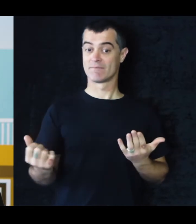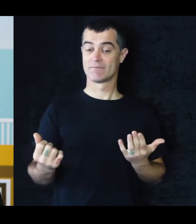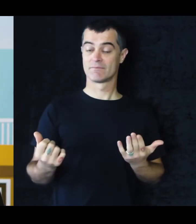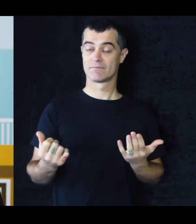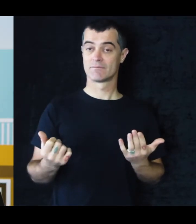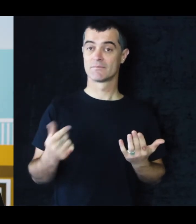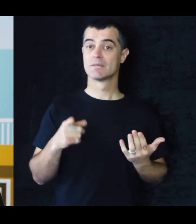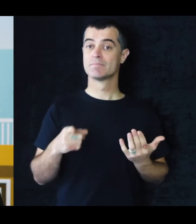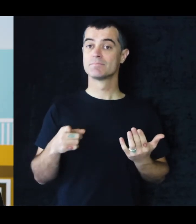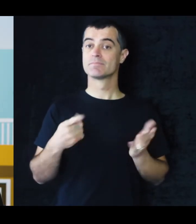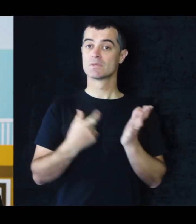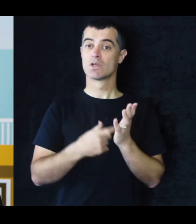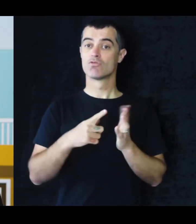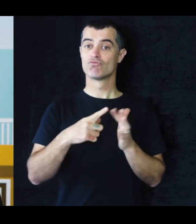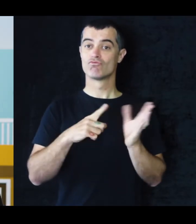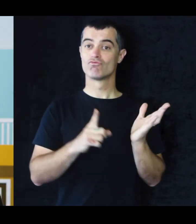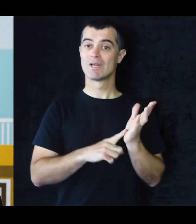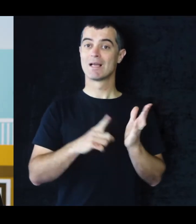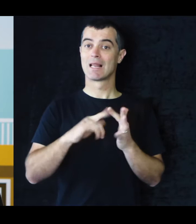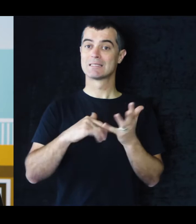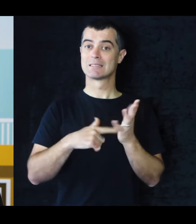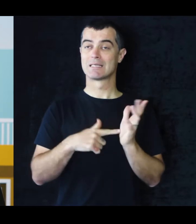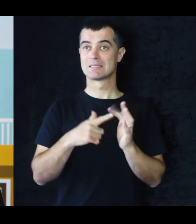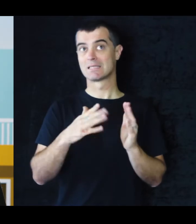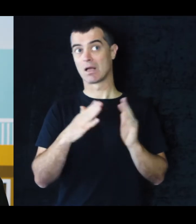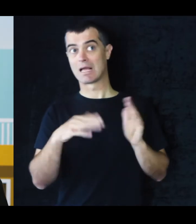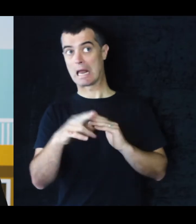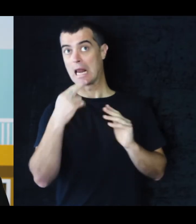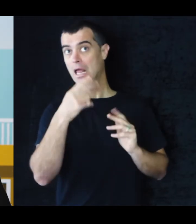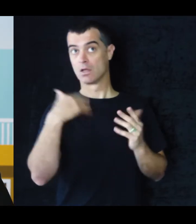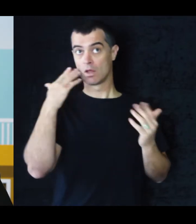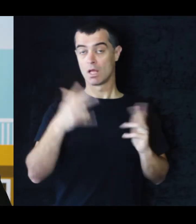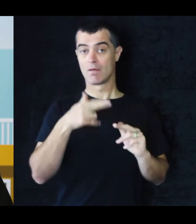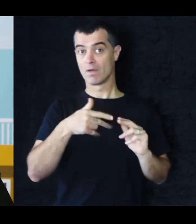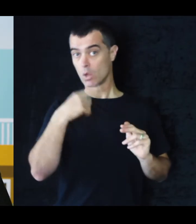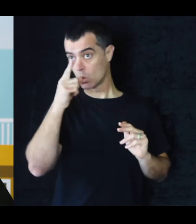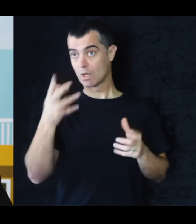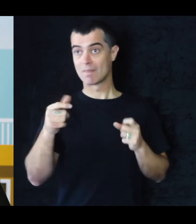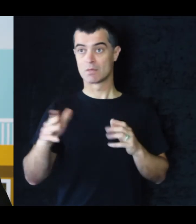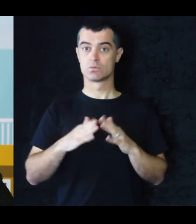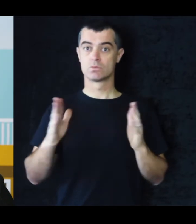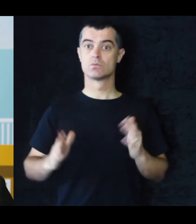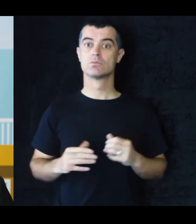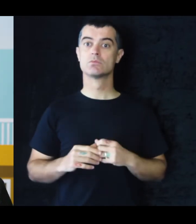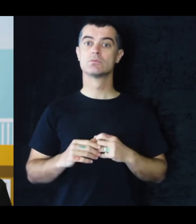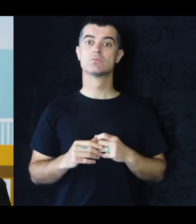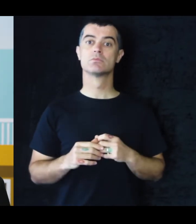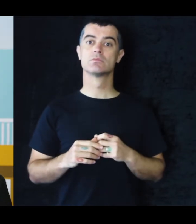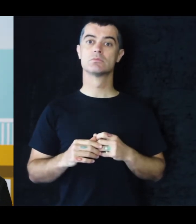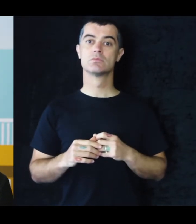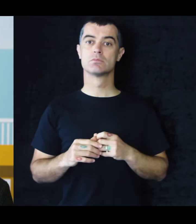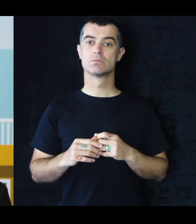have the real estate in Adelaide, I really don't know if I would have been able to get this house.